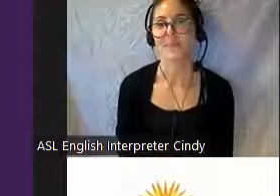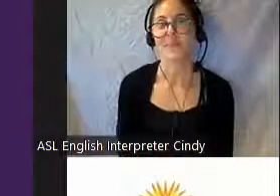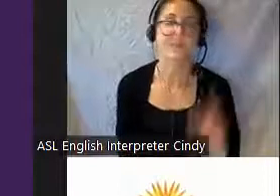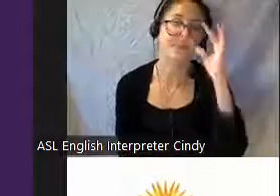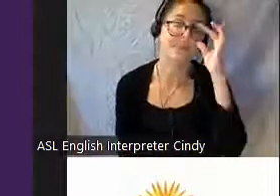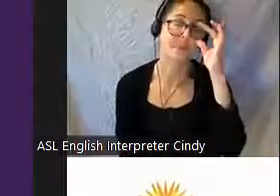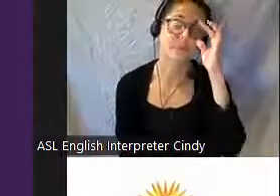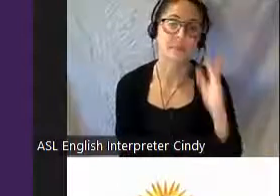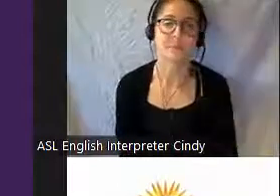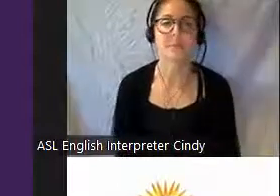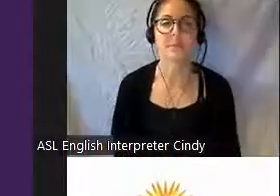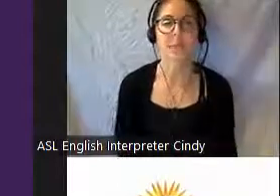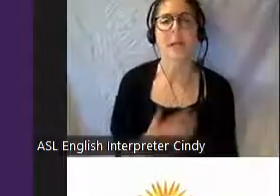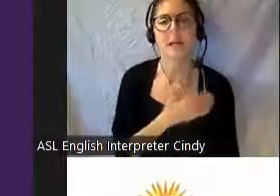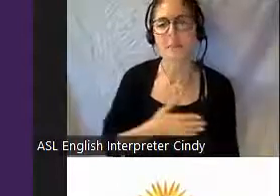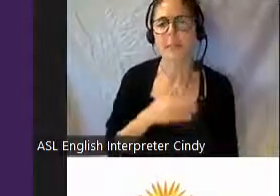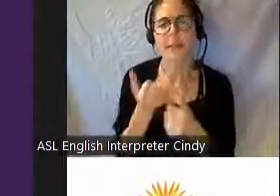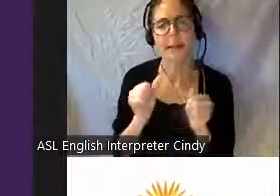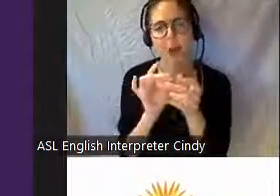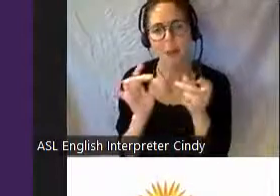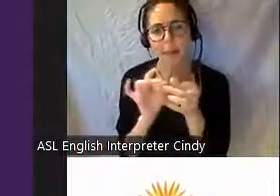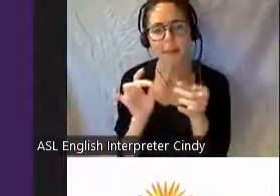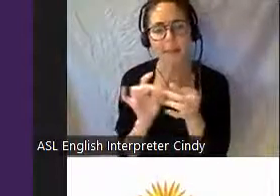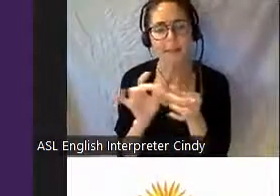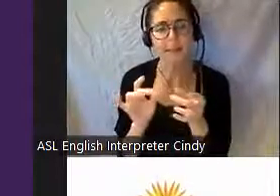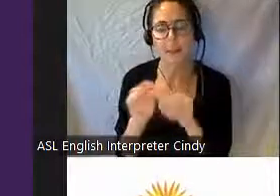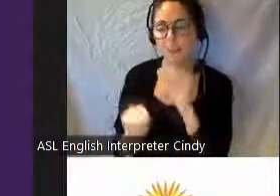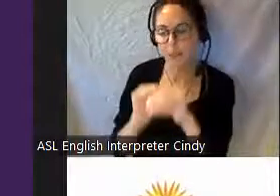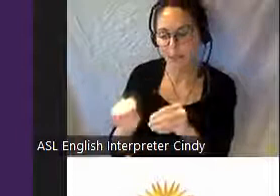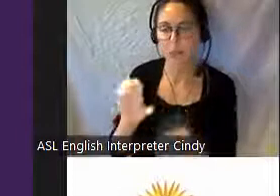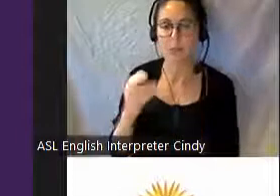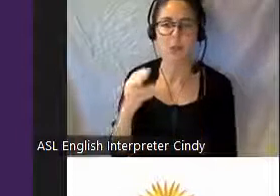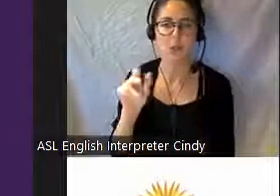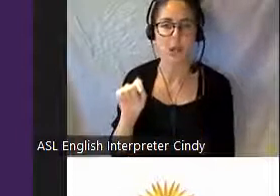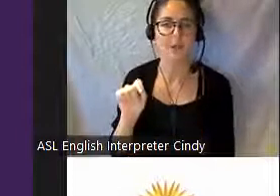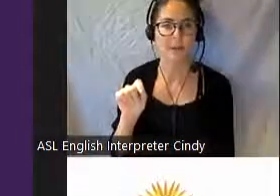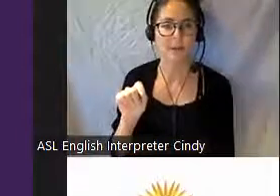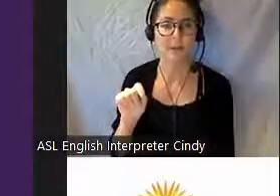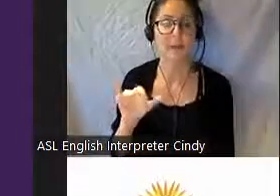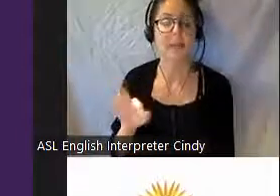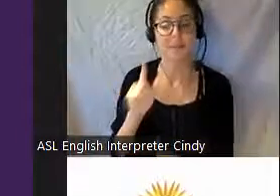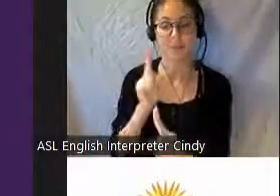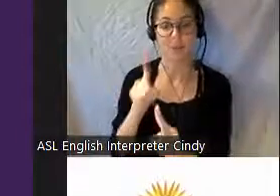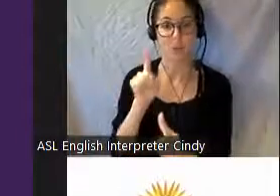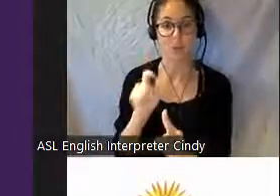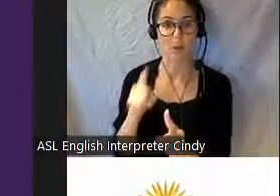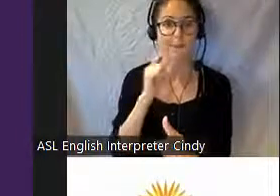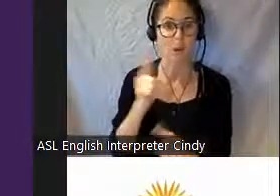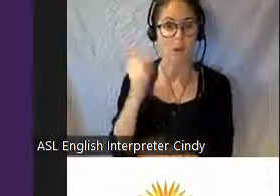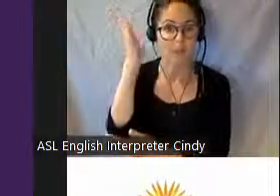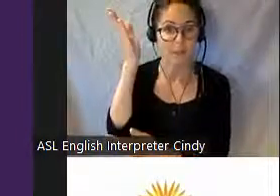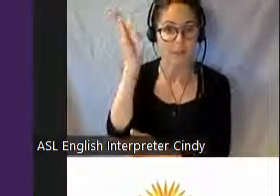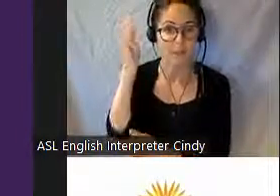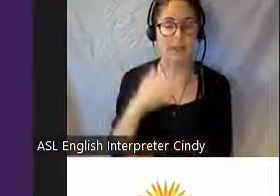We would encourage you to put comments, if you have any, into the chat box. If you have a specific question for our speaker,